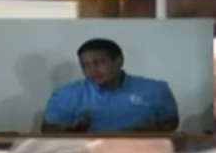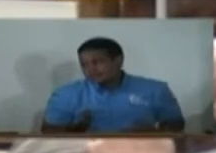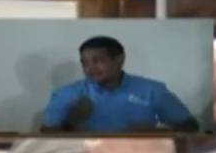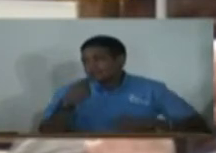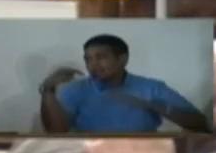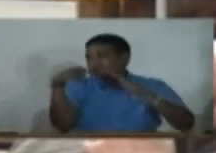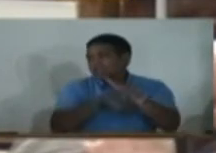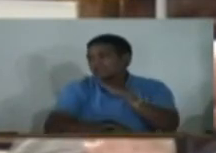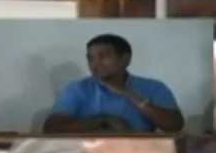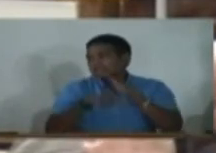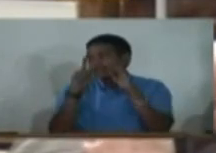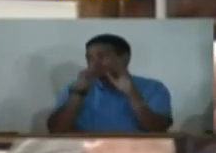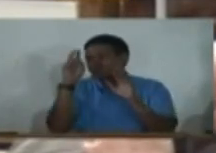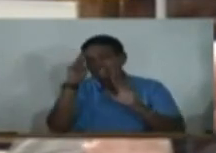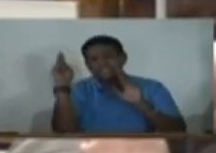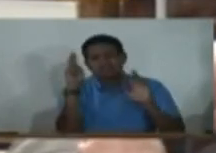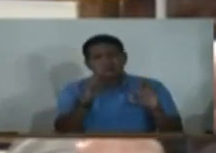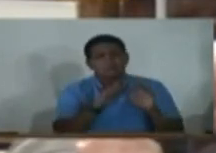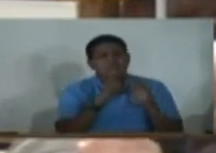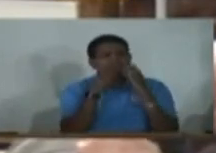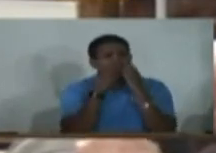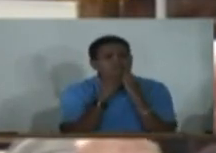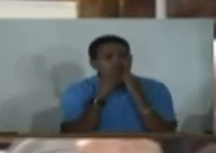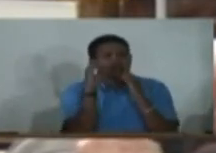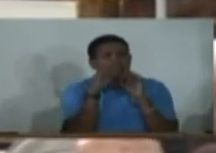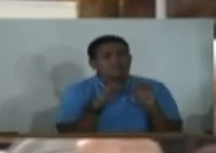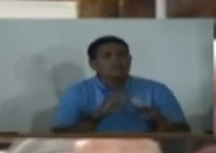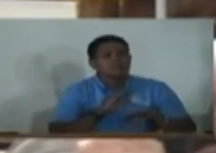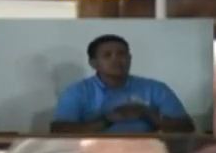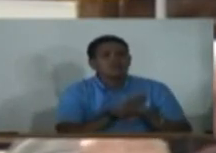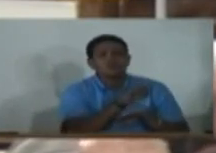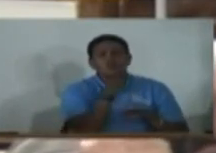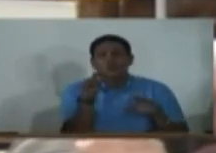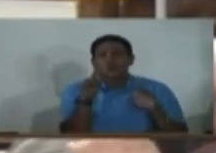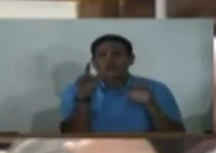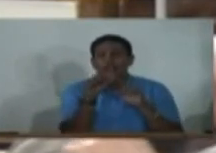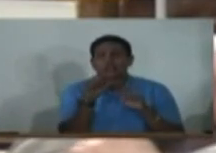intensity of respect and value placed on just those letters,